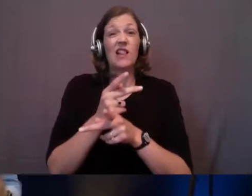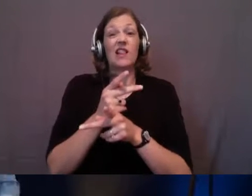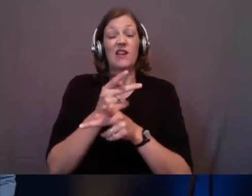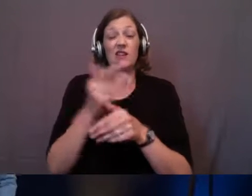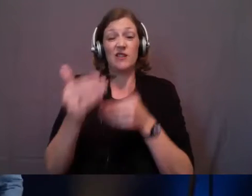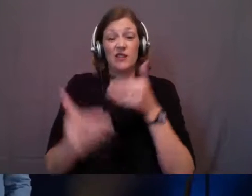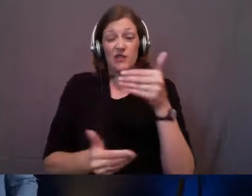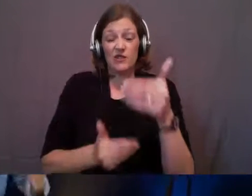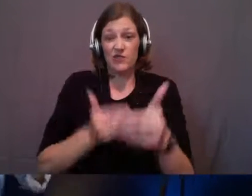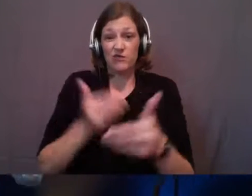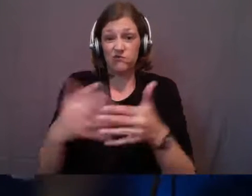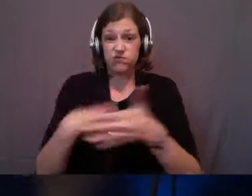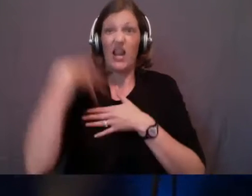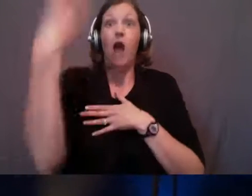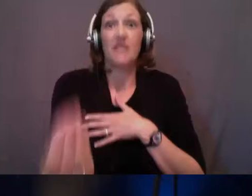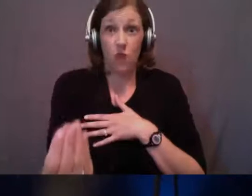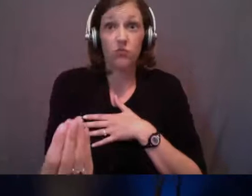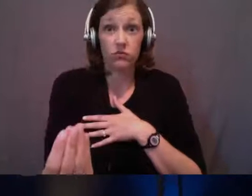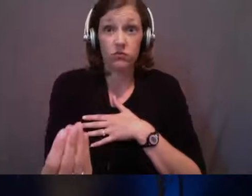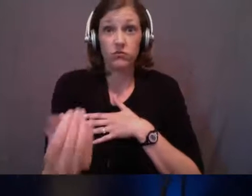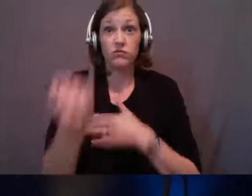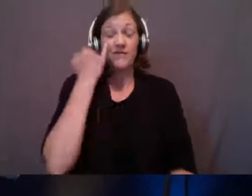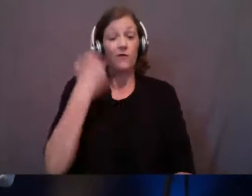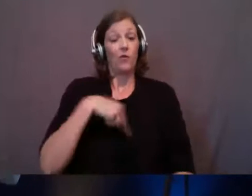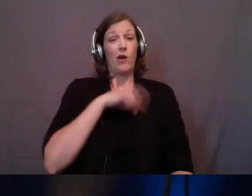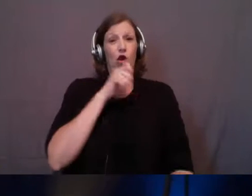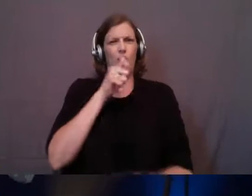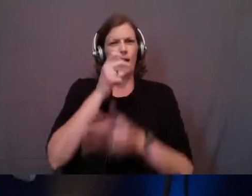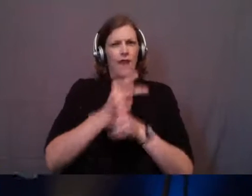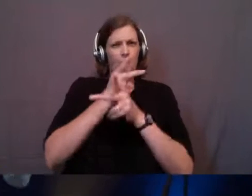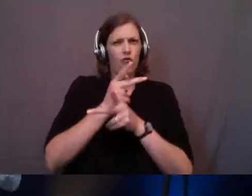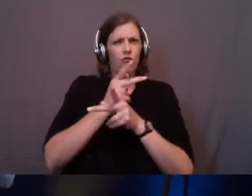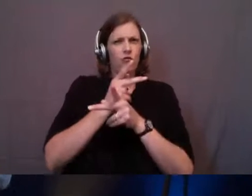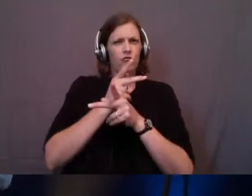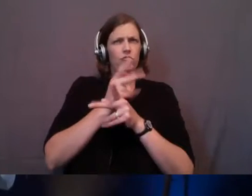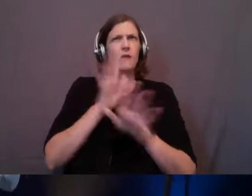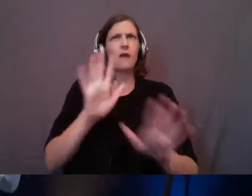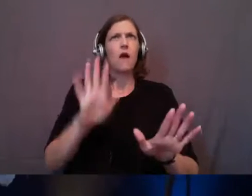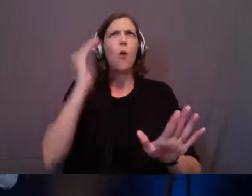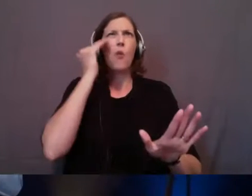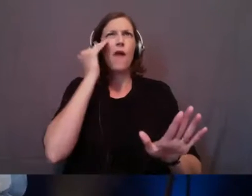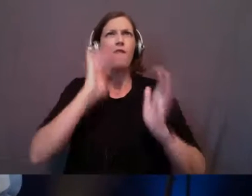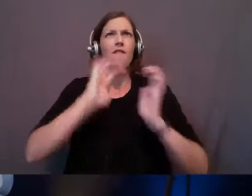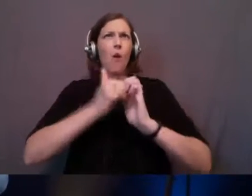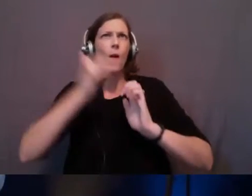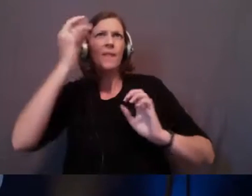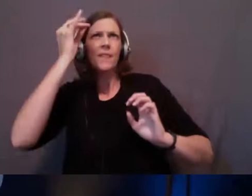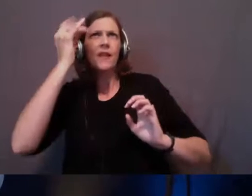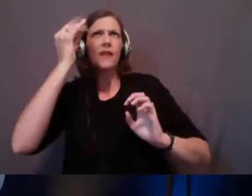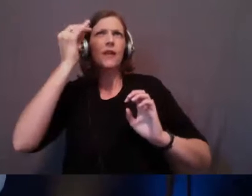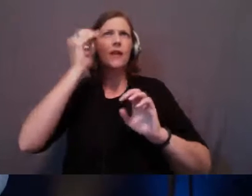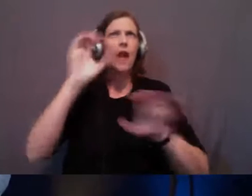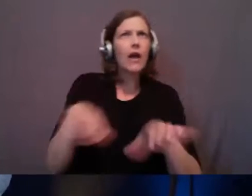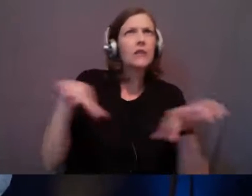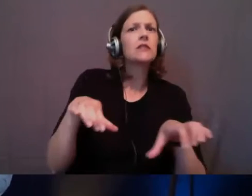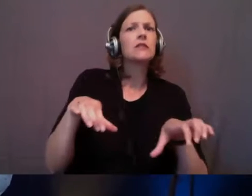has to come out. And if we're not careful to be mindful of the way we think and mindful of the way that we act,